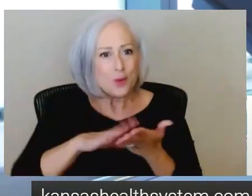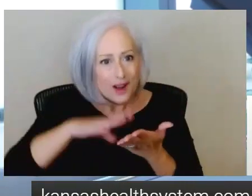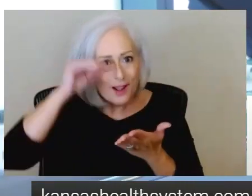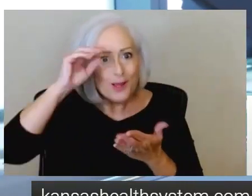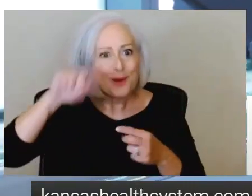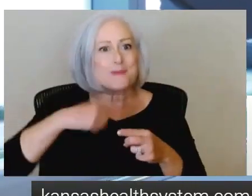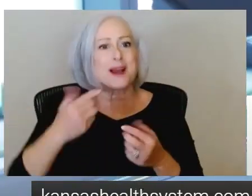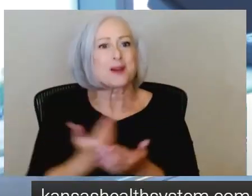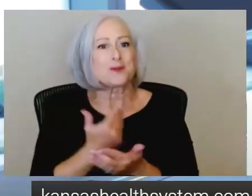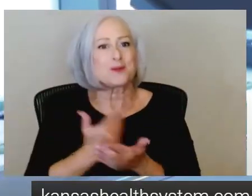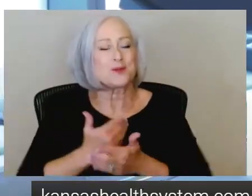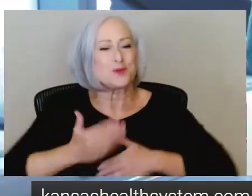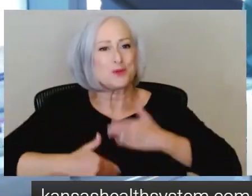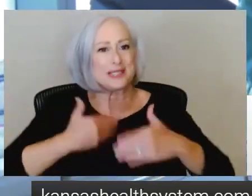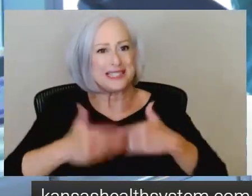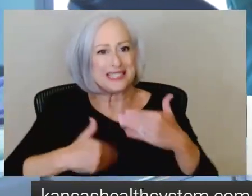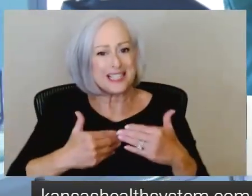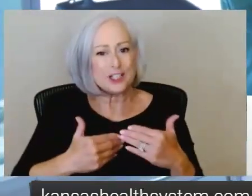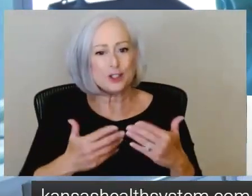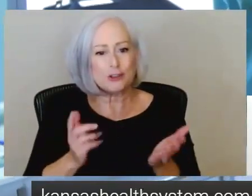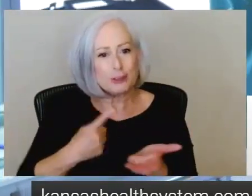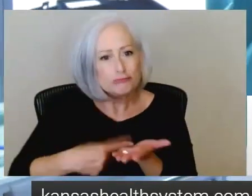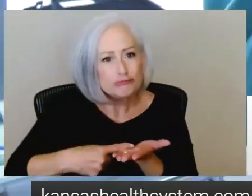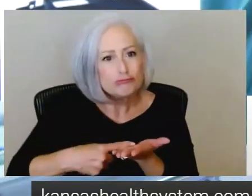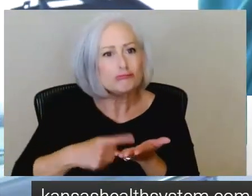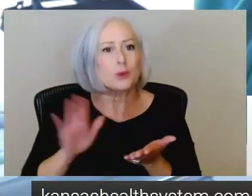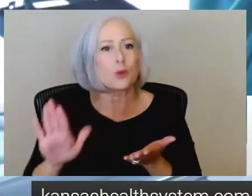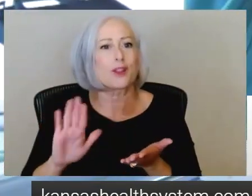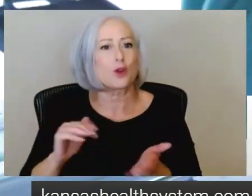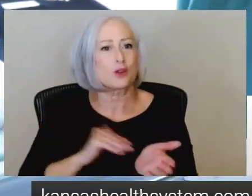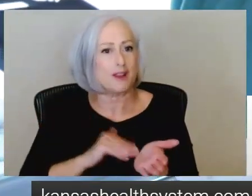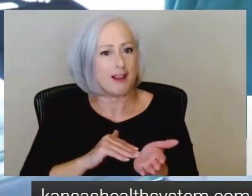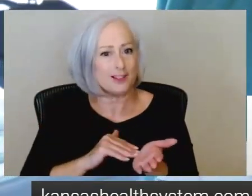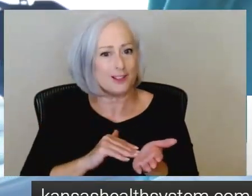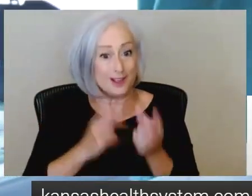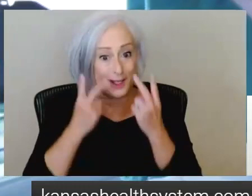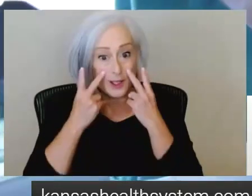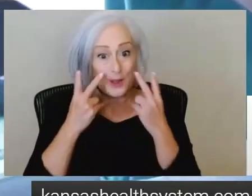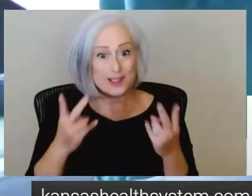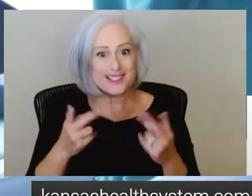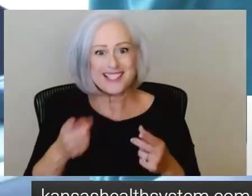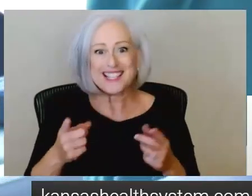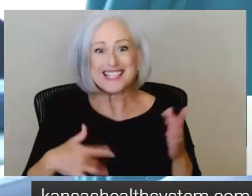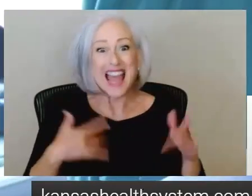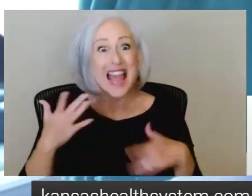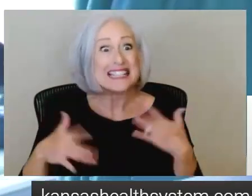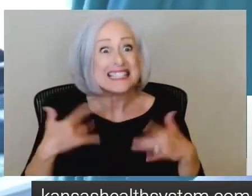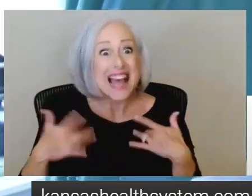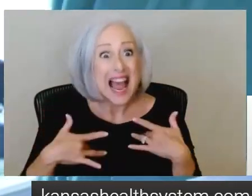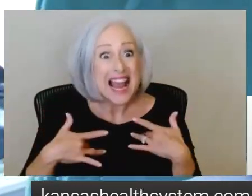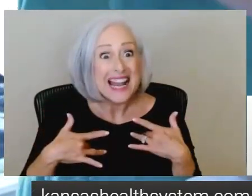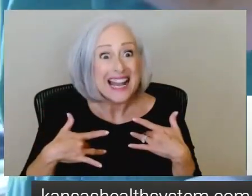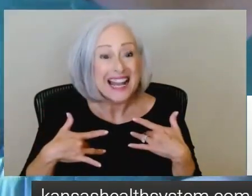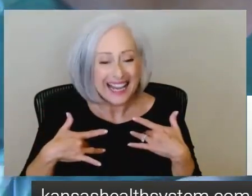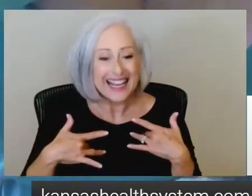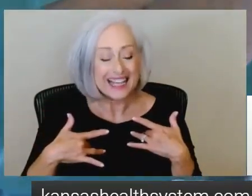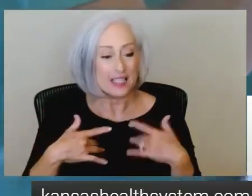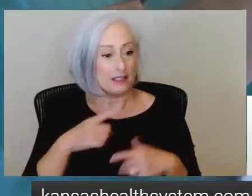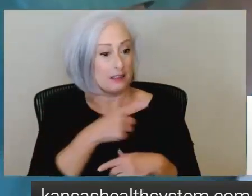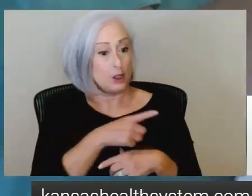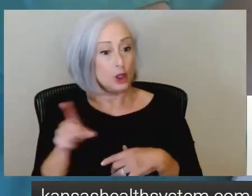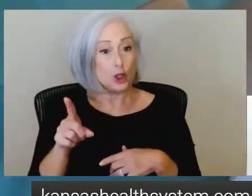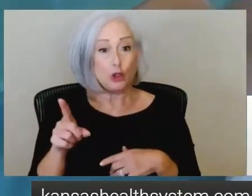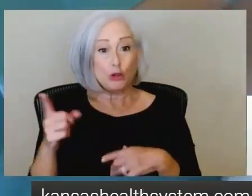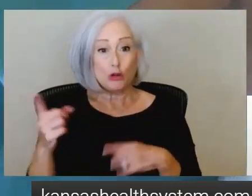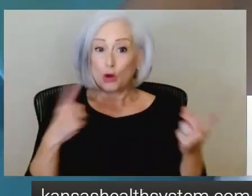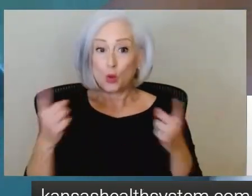procedure and talk to her doctors. And you can see how excited she is. If you have any questions that you want